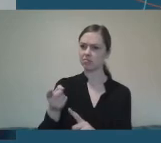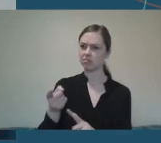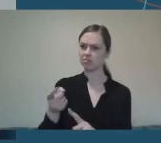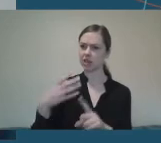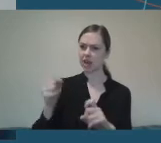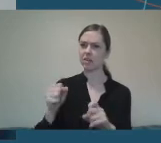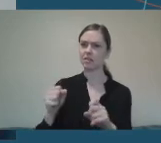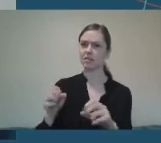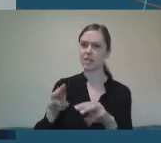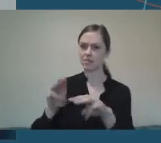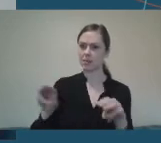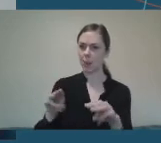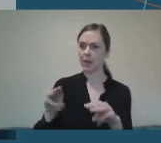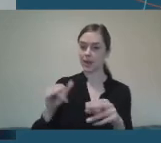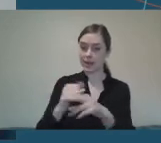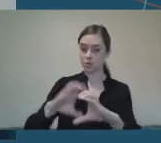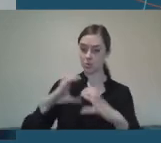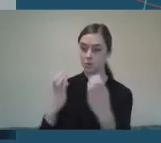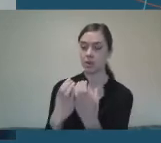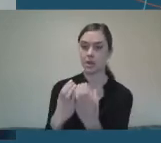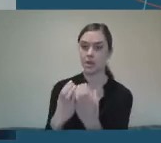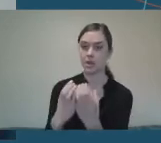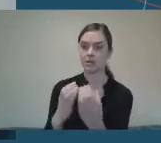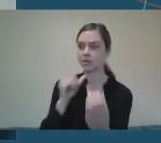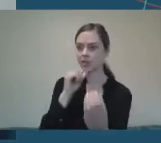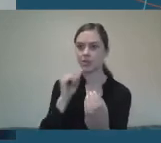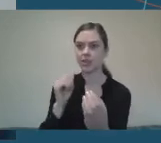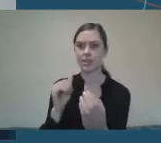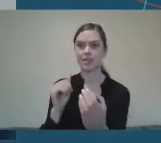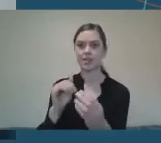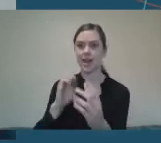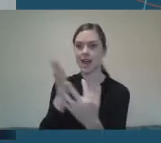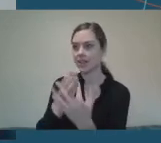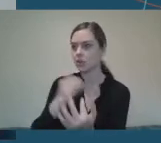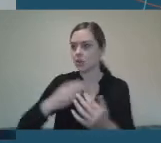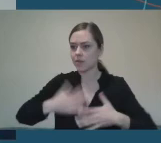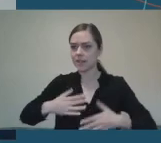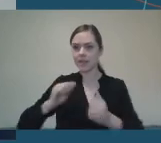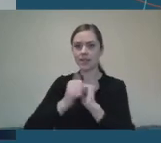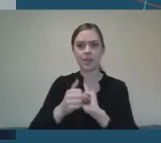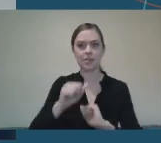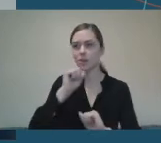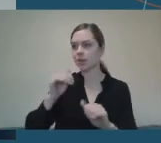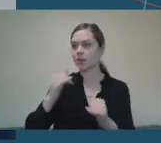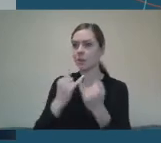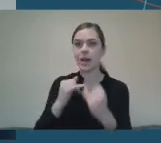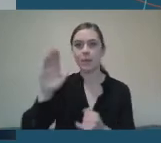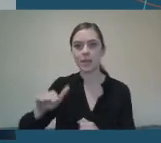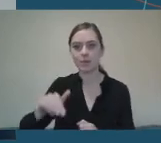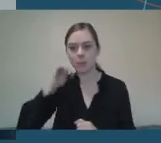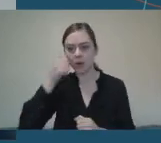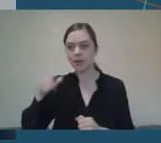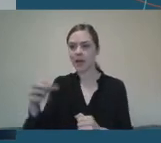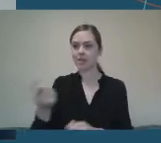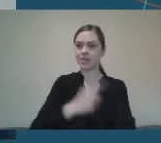population in our community who are not getting physical activity or who are not playing basketball just because they have a disability, and